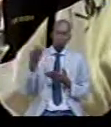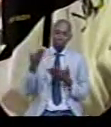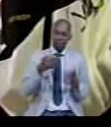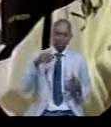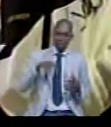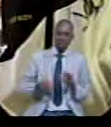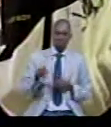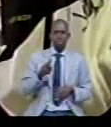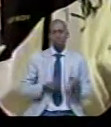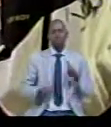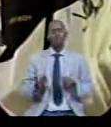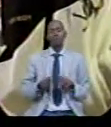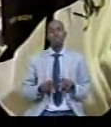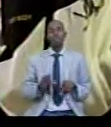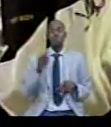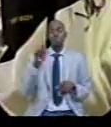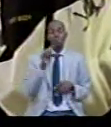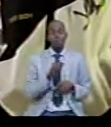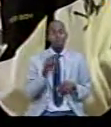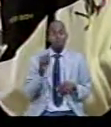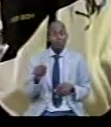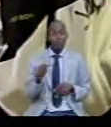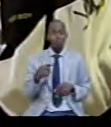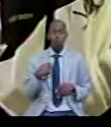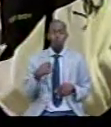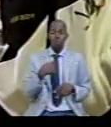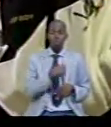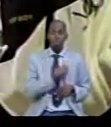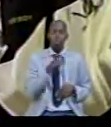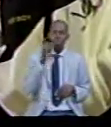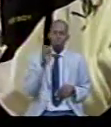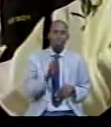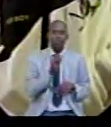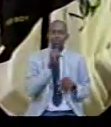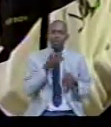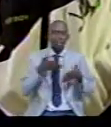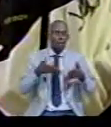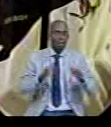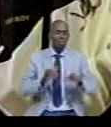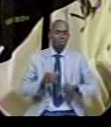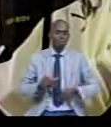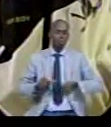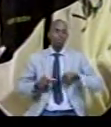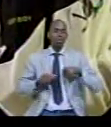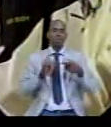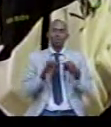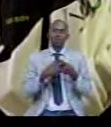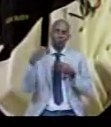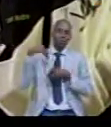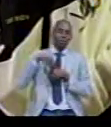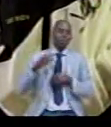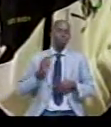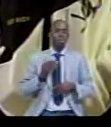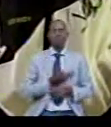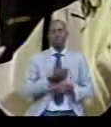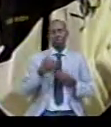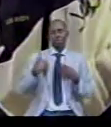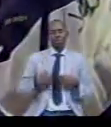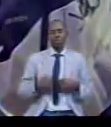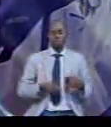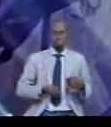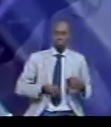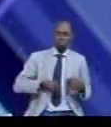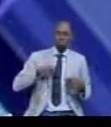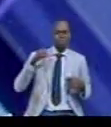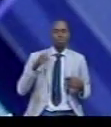brings people down. Therefore, we must not allow pride to come into our life. Pride to be part of our